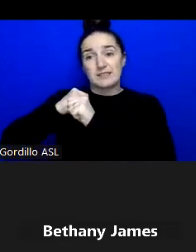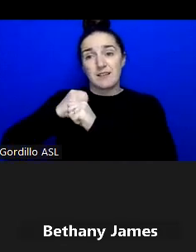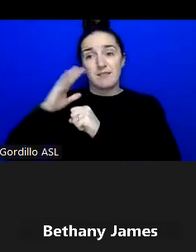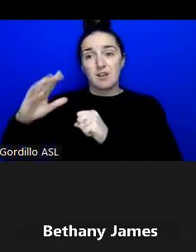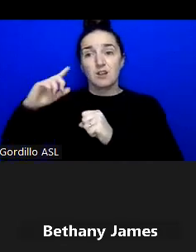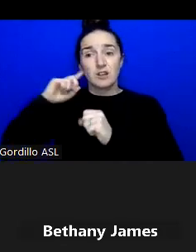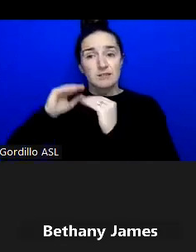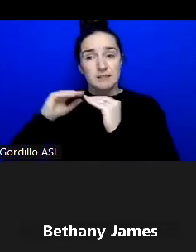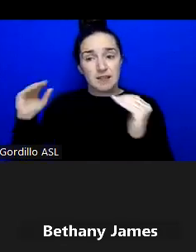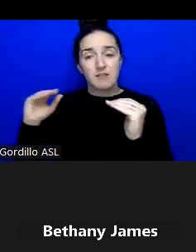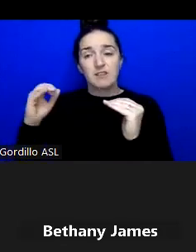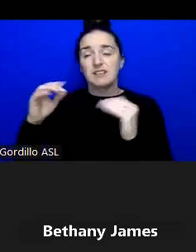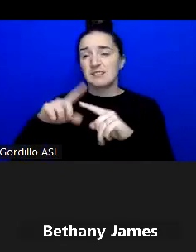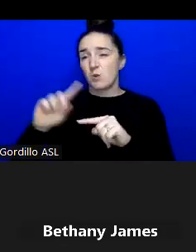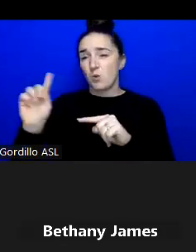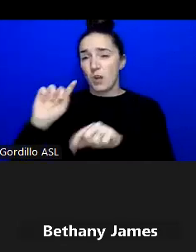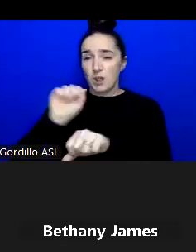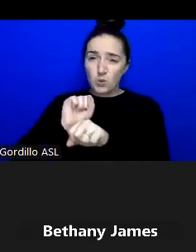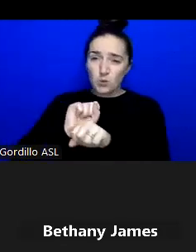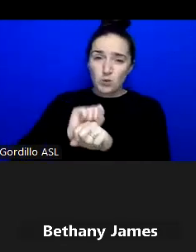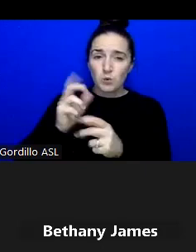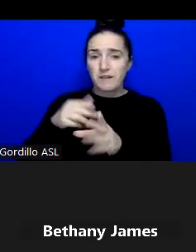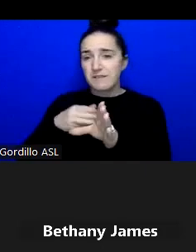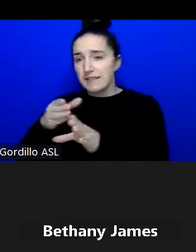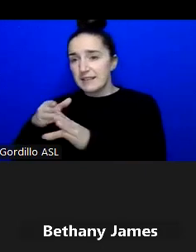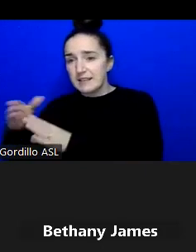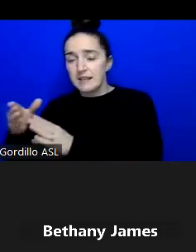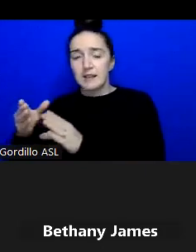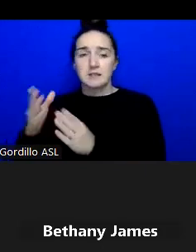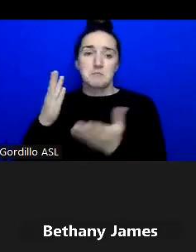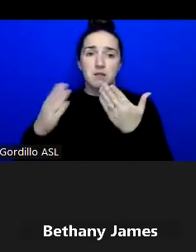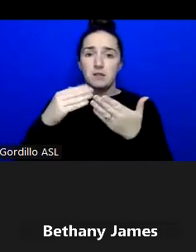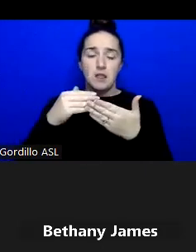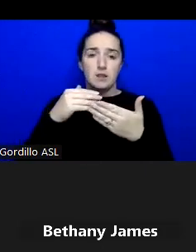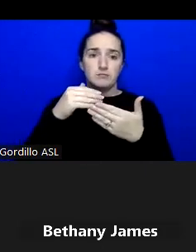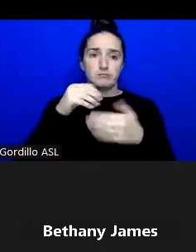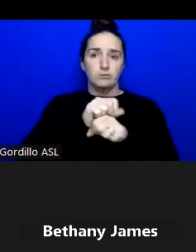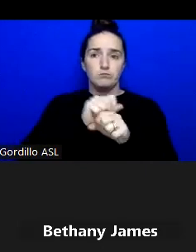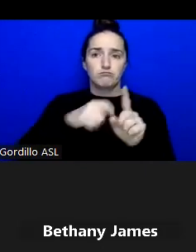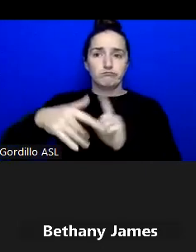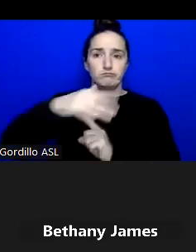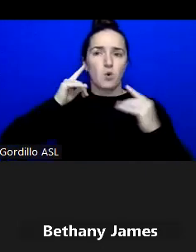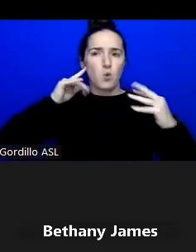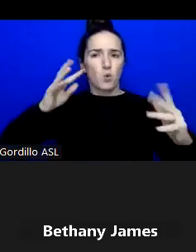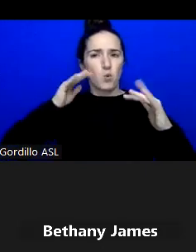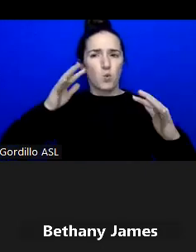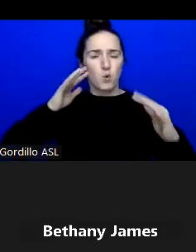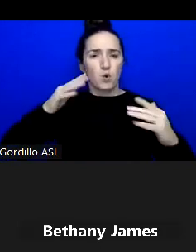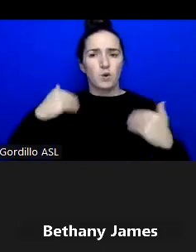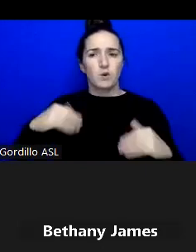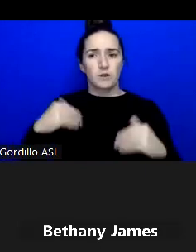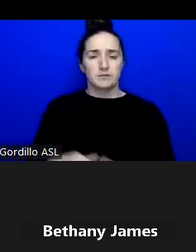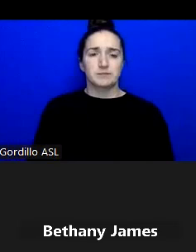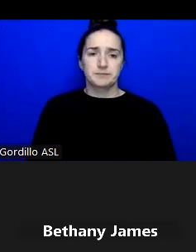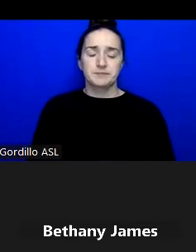kind of a combination of things, depending on if they're kind of going in and out of different noisy situations. One of the big